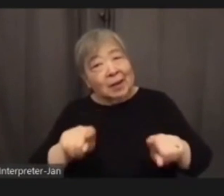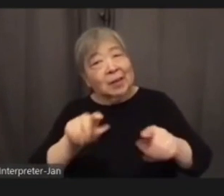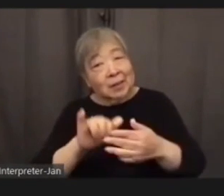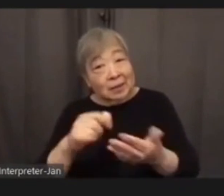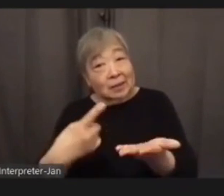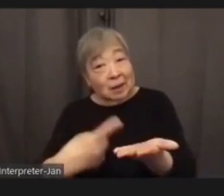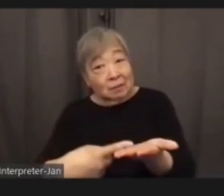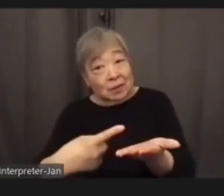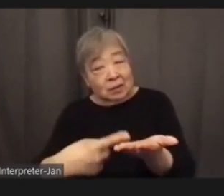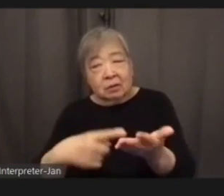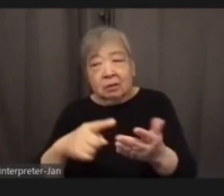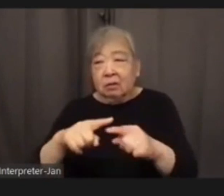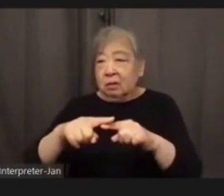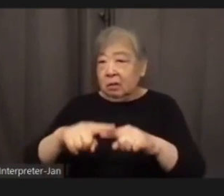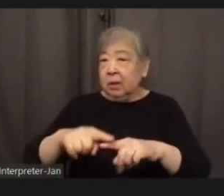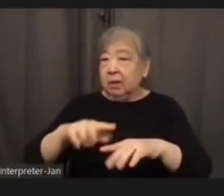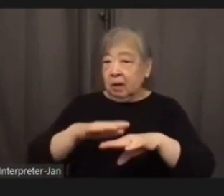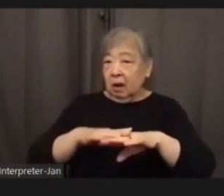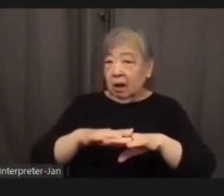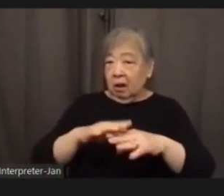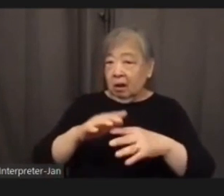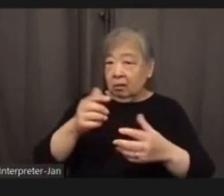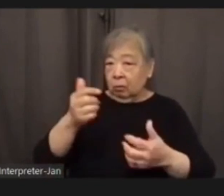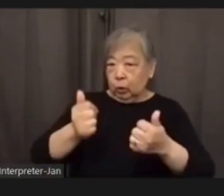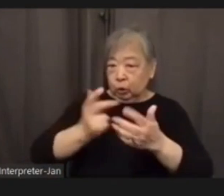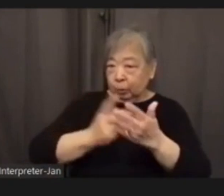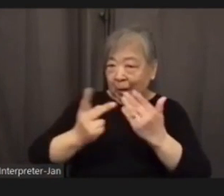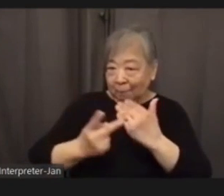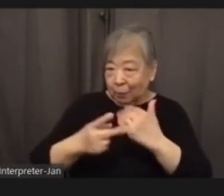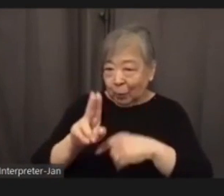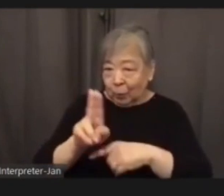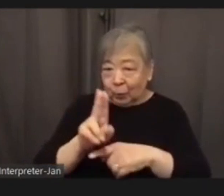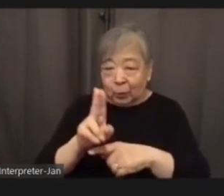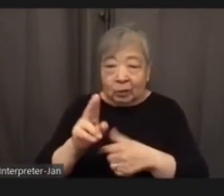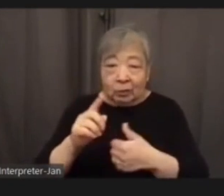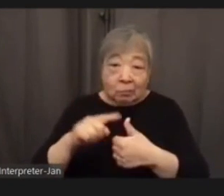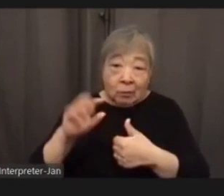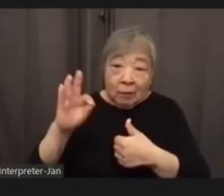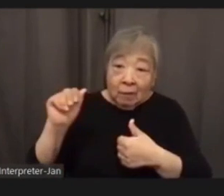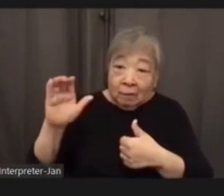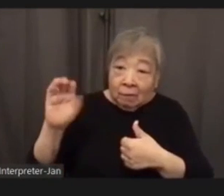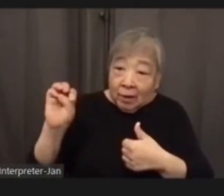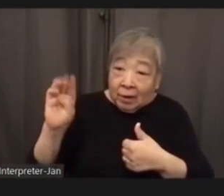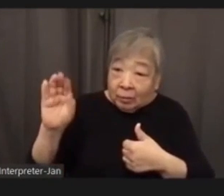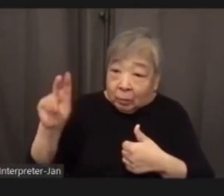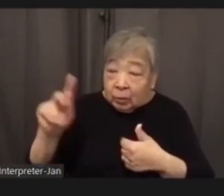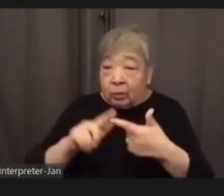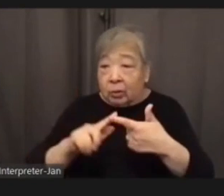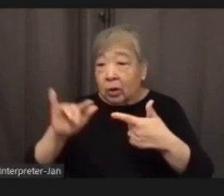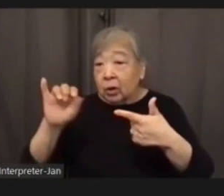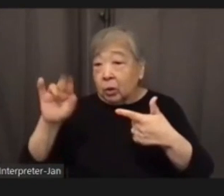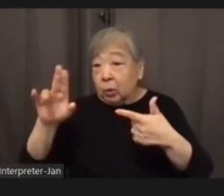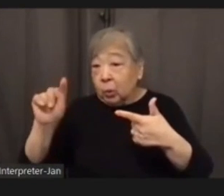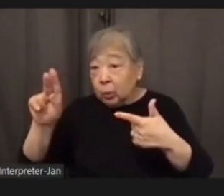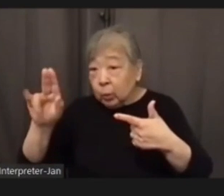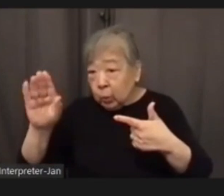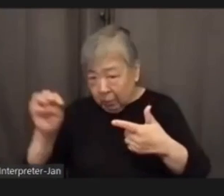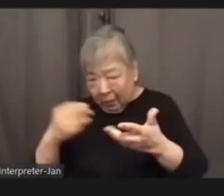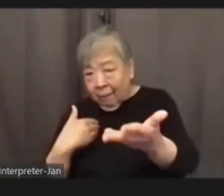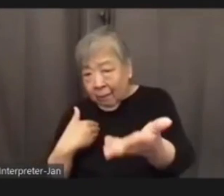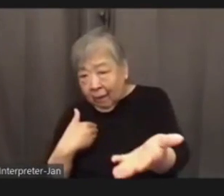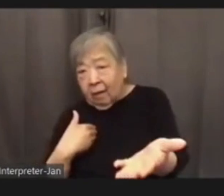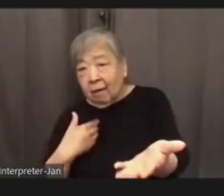conversation. Depending on what platform you're watching from, whether Facebook or YouTube, the live chat is there.